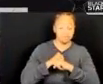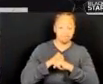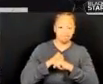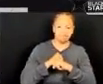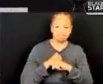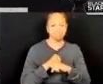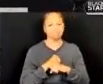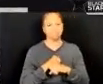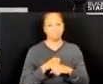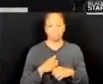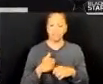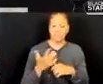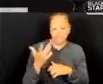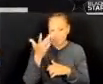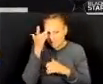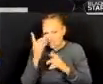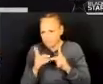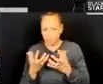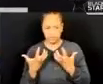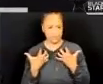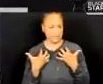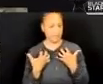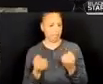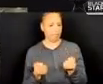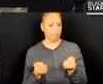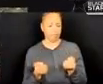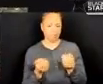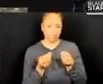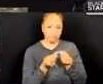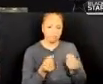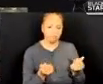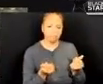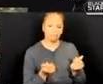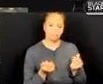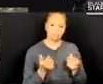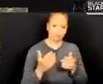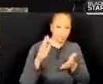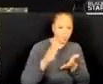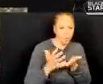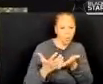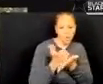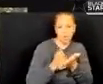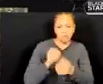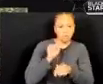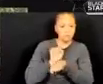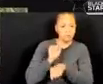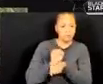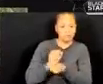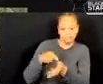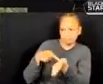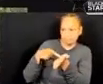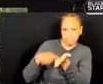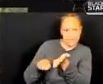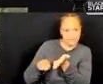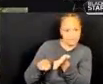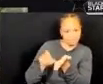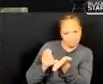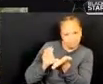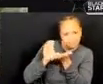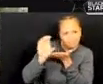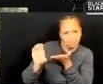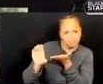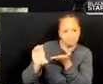until low-wage workers are paid, until immigrants are treated fairly,